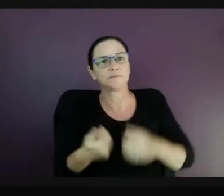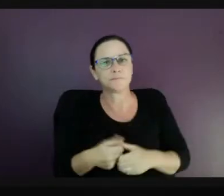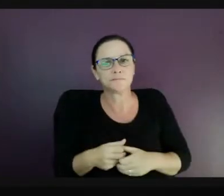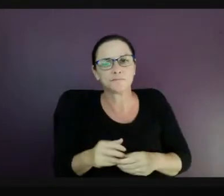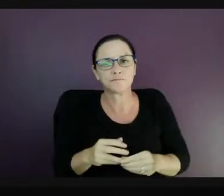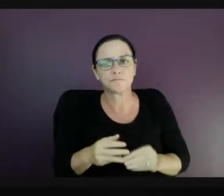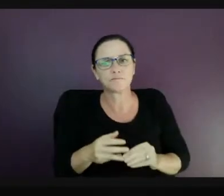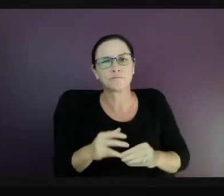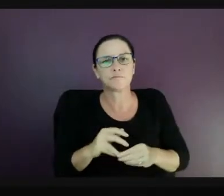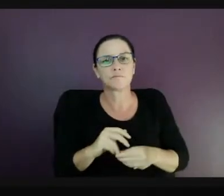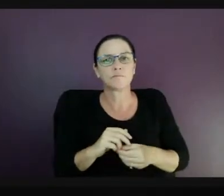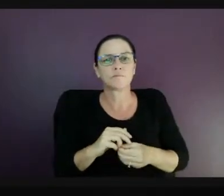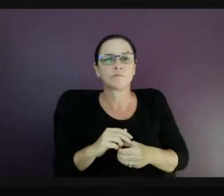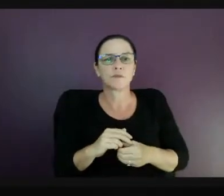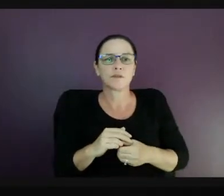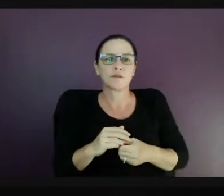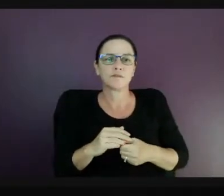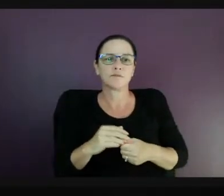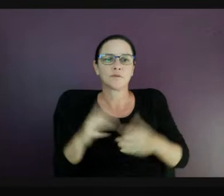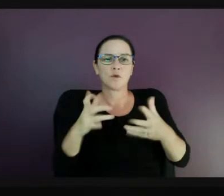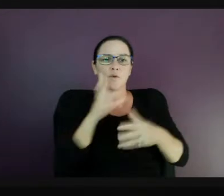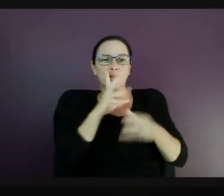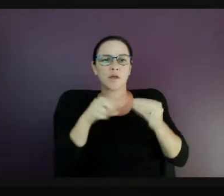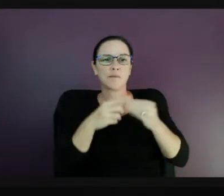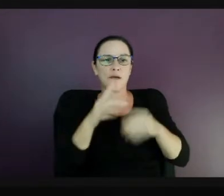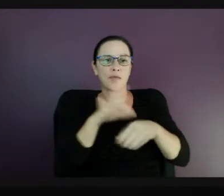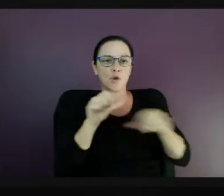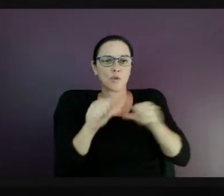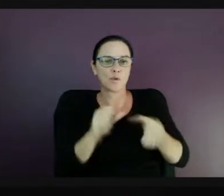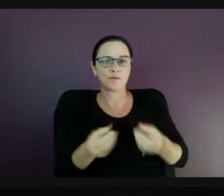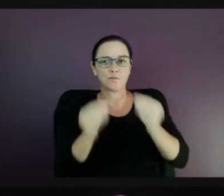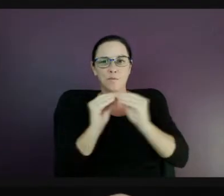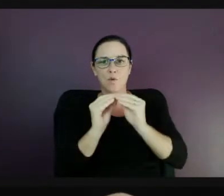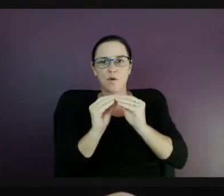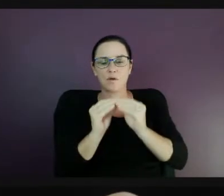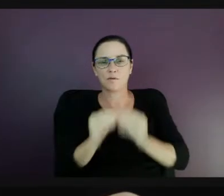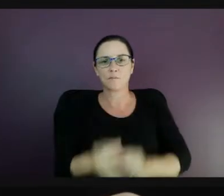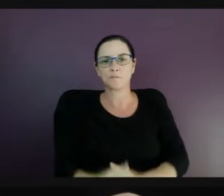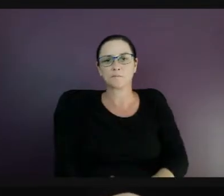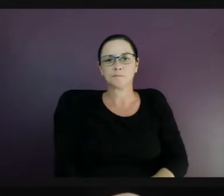that as well. But we need to talk about the earthquakes some more. So let's put the earthquakes on screen